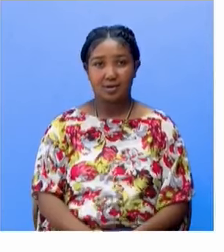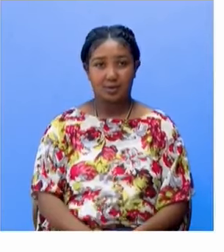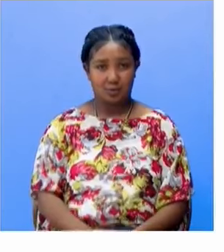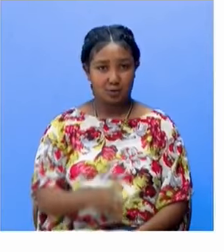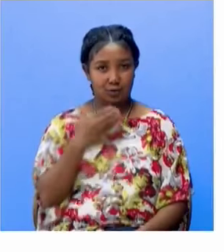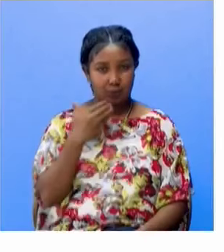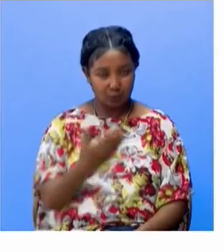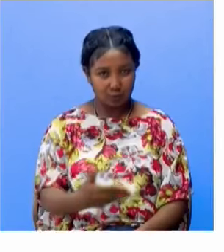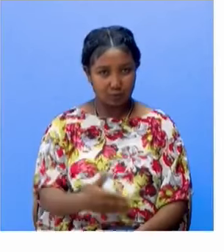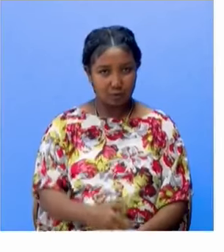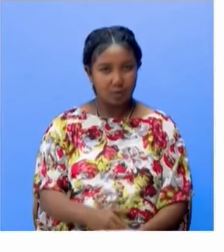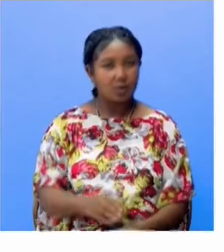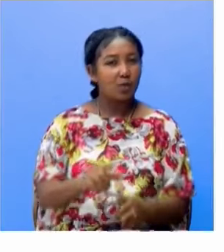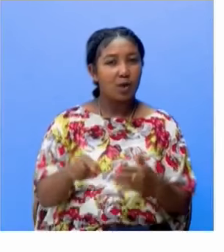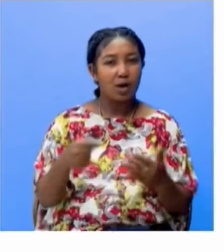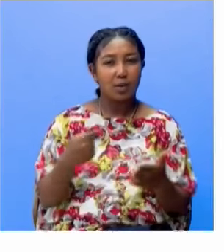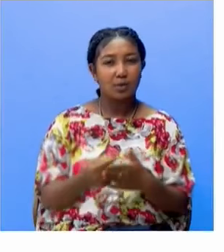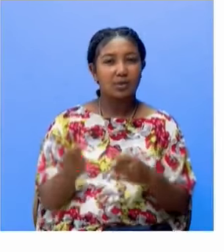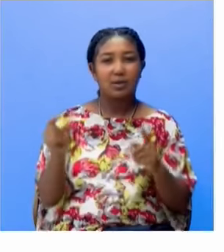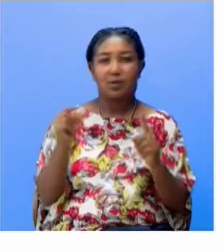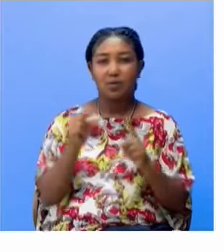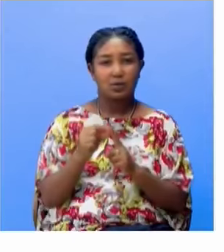Good. What about the word